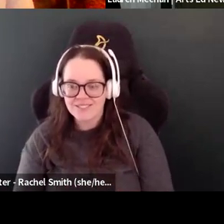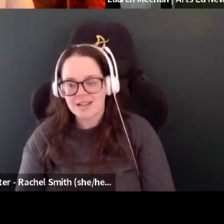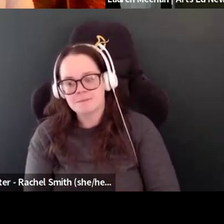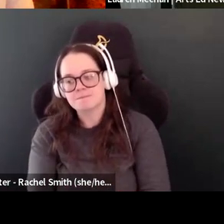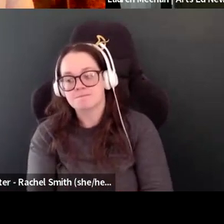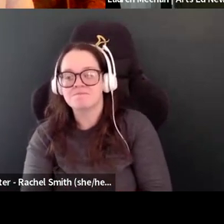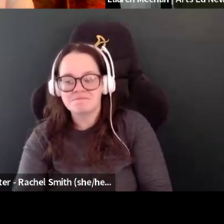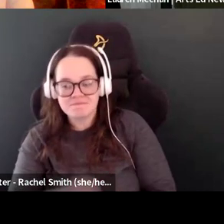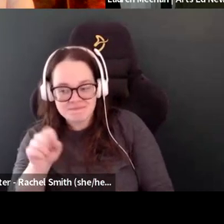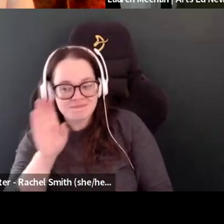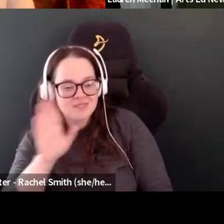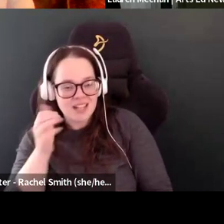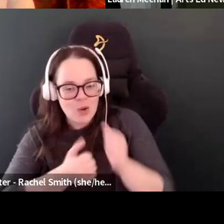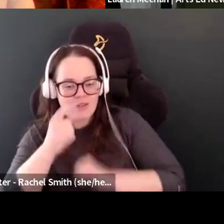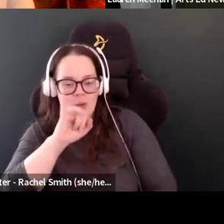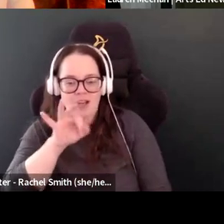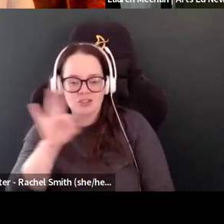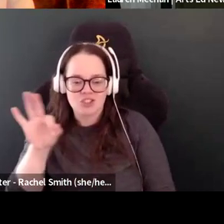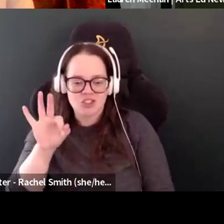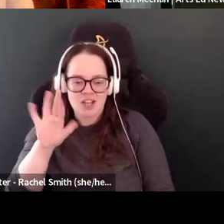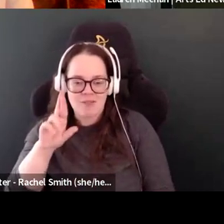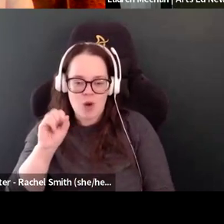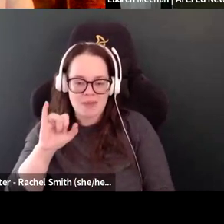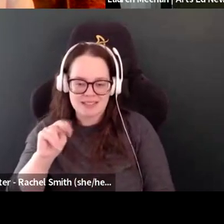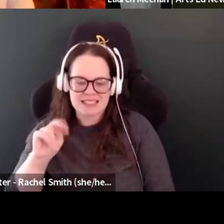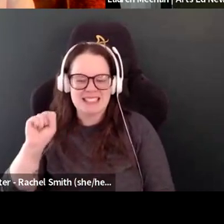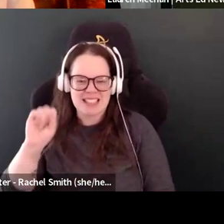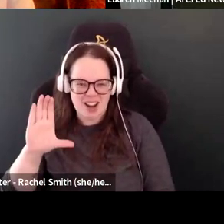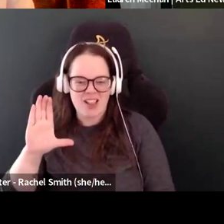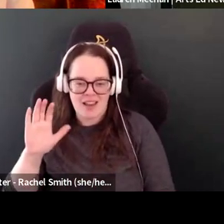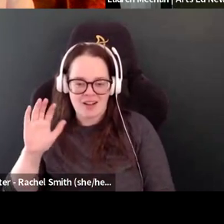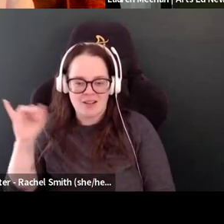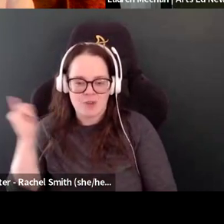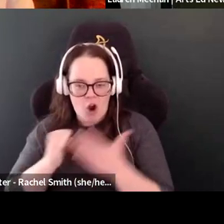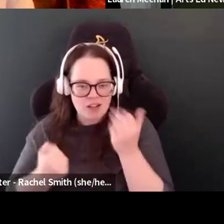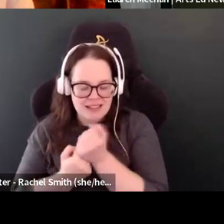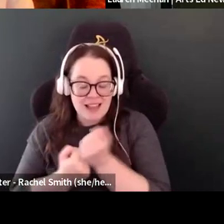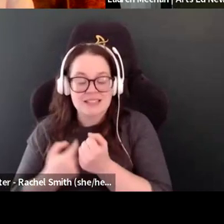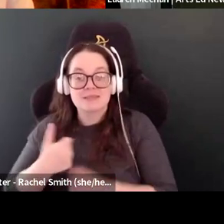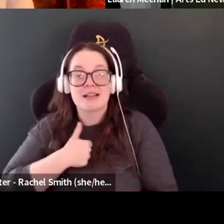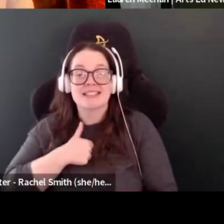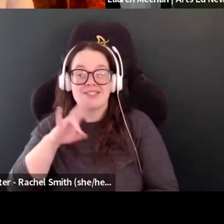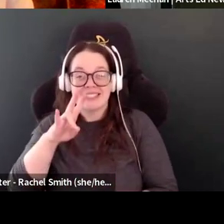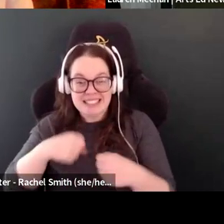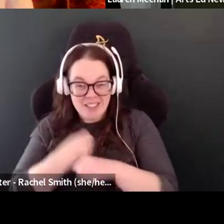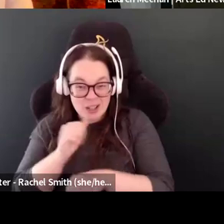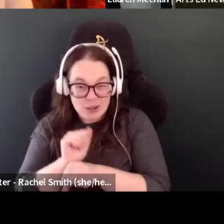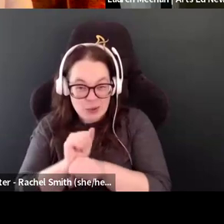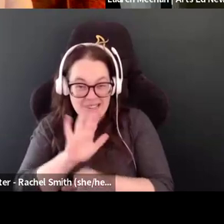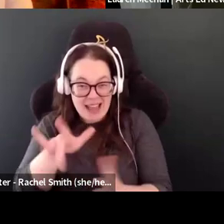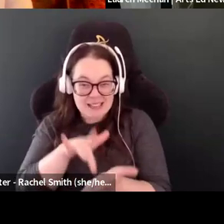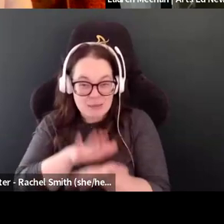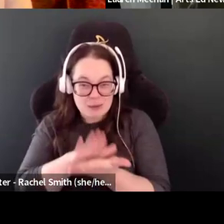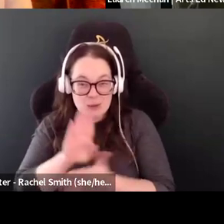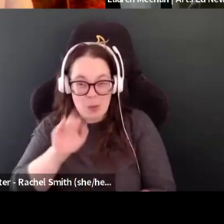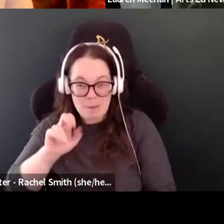Yeah, hi everybody. Jeff Robinson with the South Carolina Arts Alliance. I spent 7 years as a middle school band director, so if I wasn't doing this,